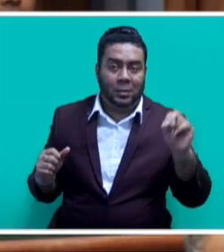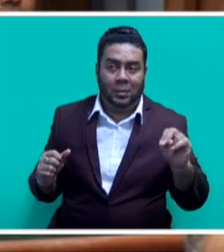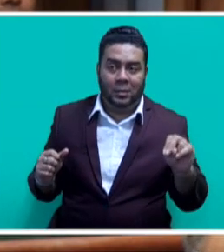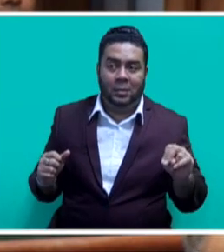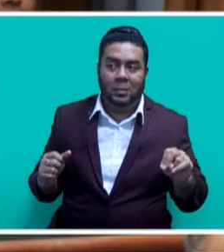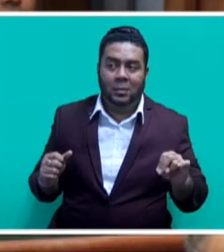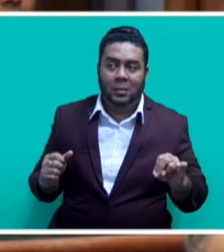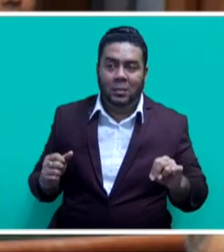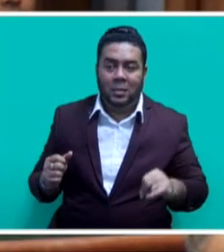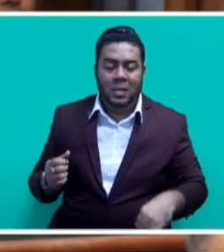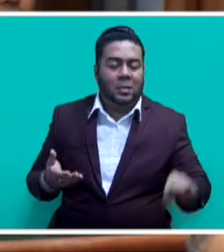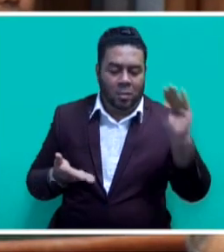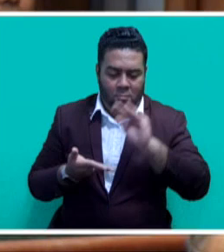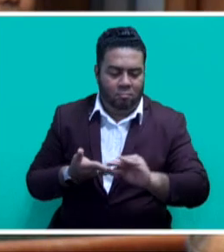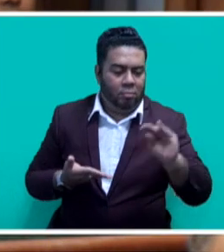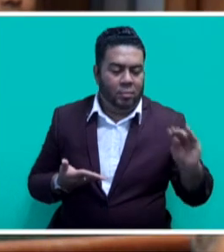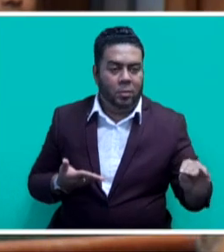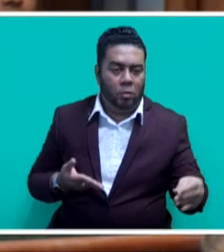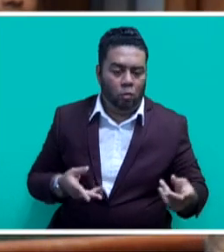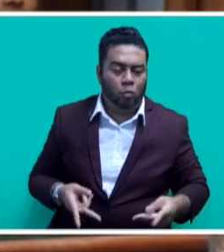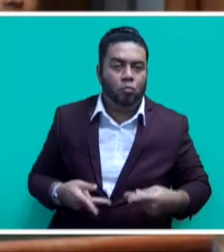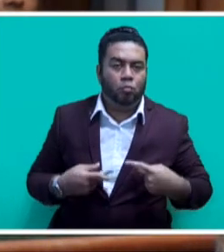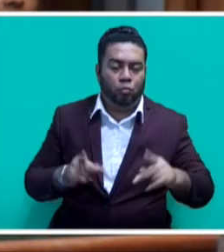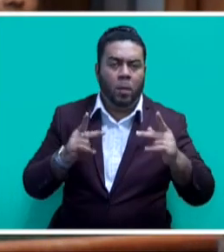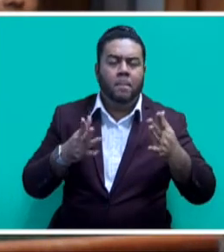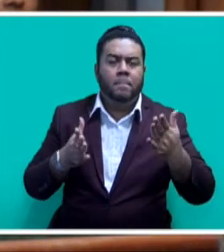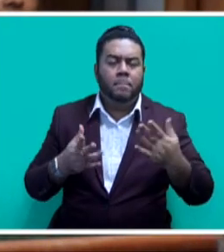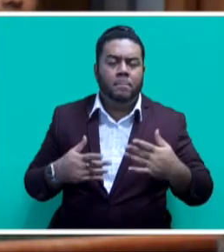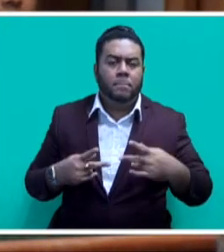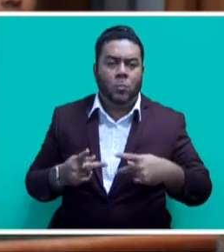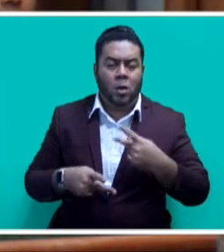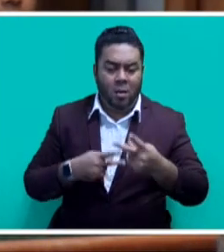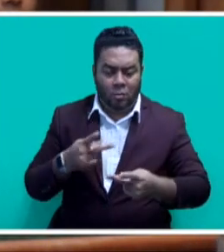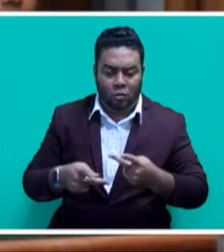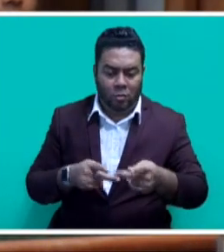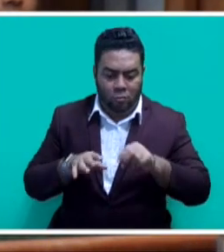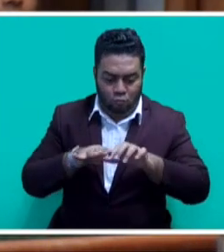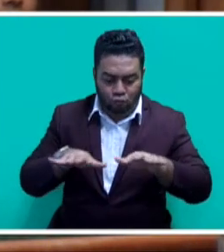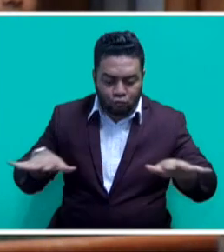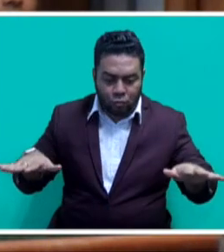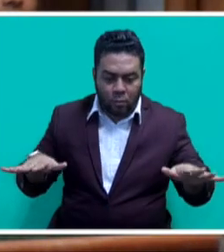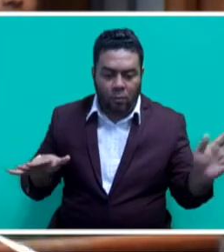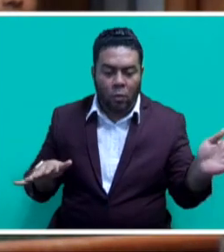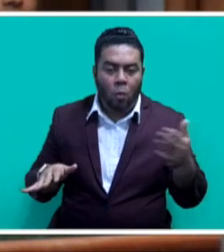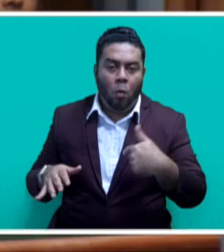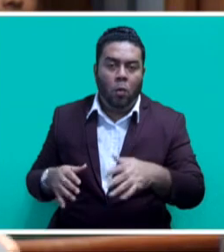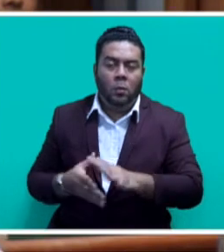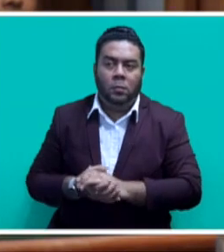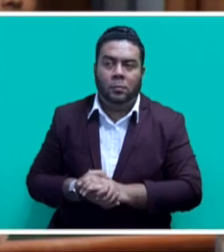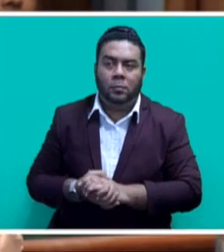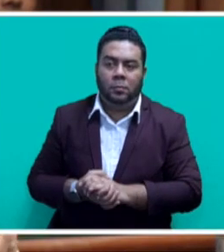is serious money to boost production and productivity right across the value chain.